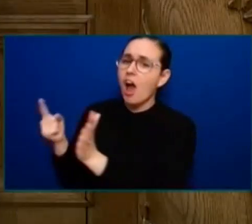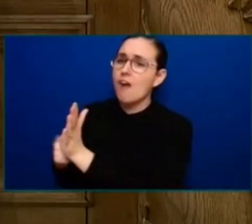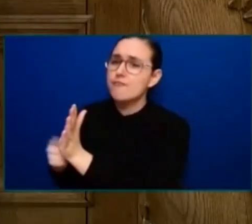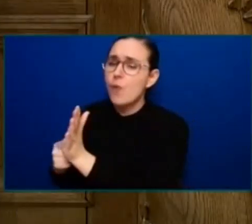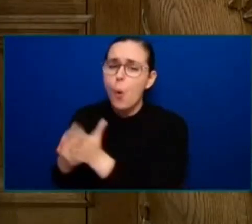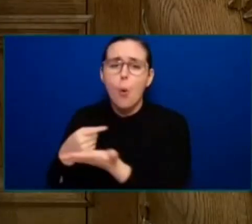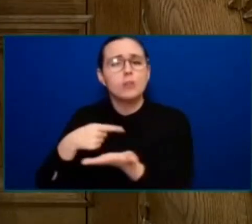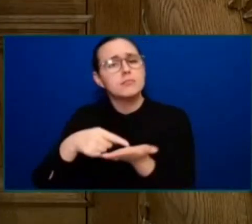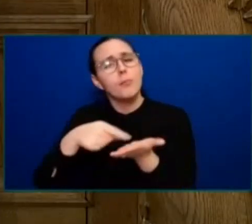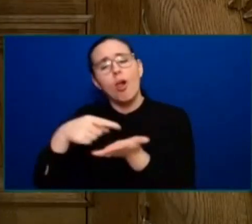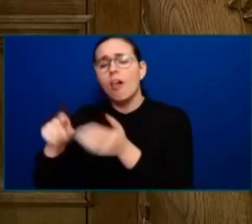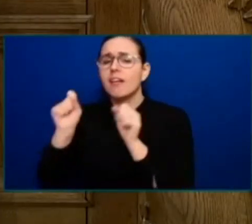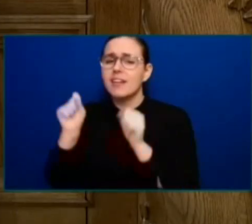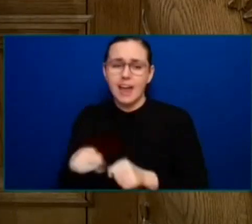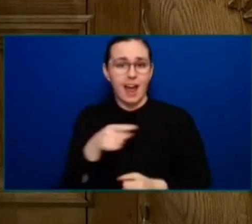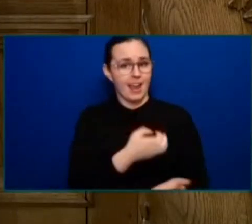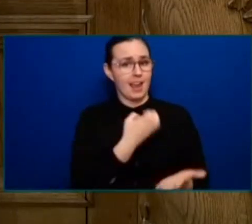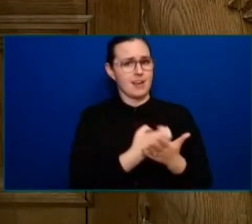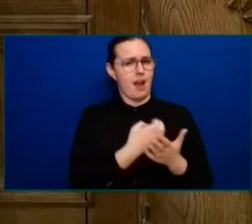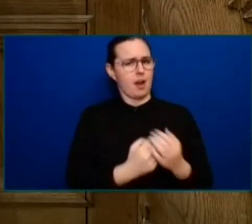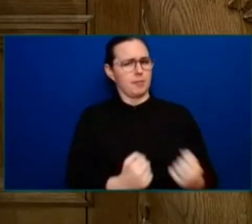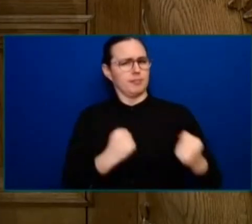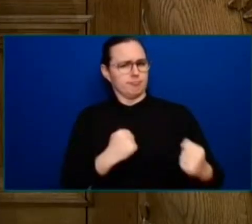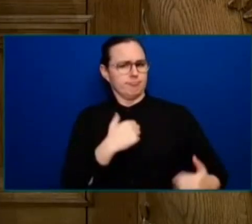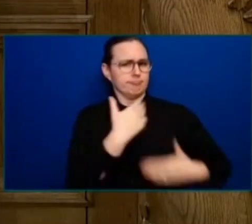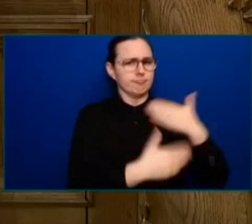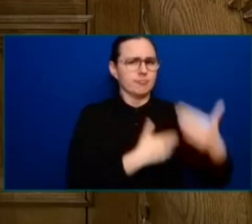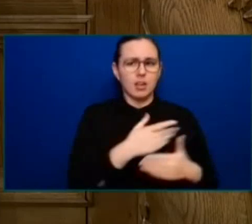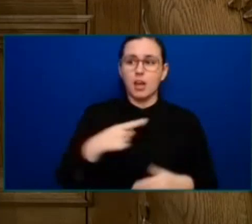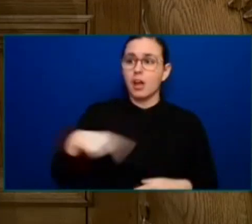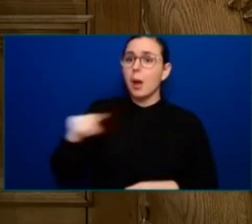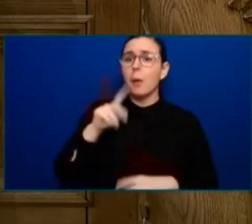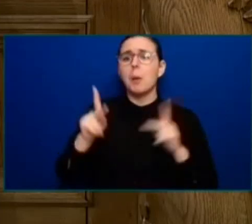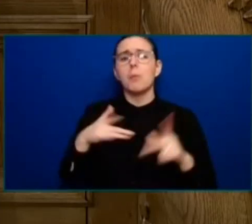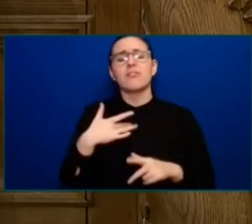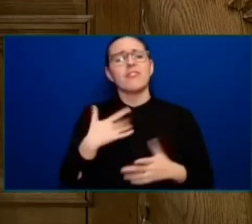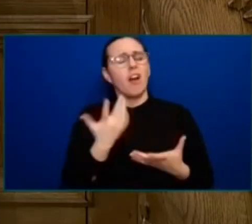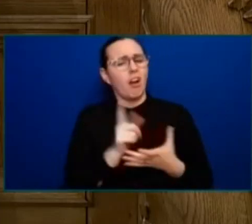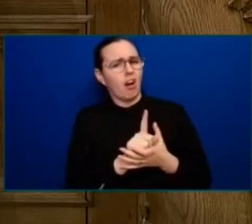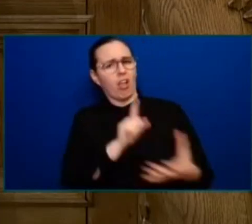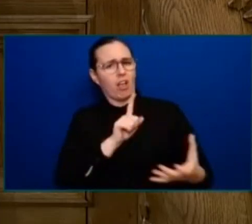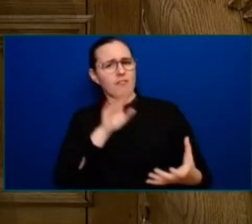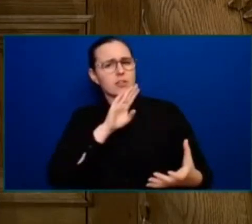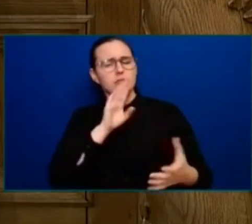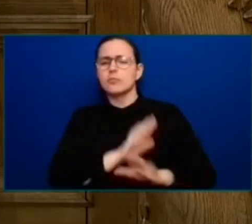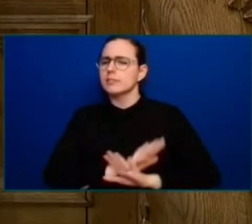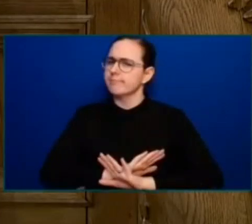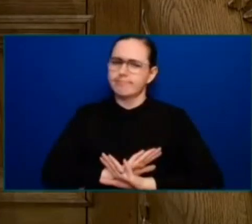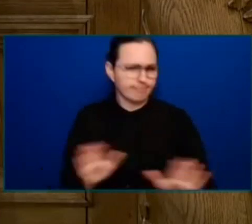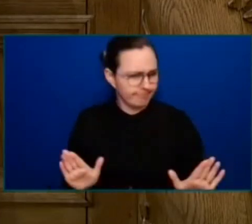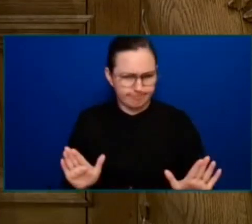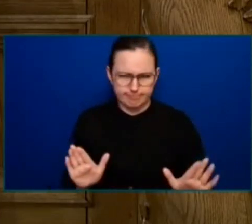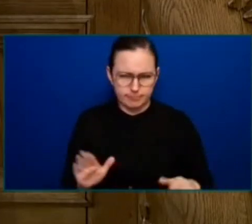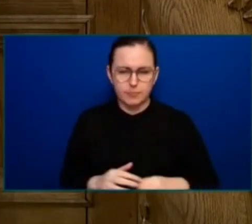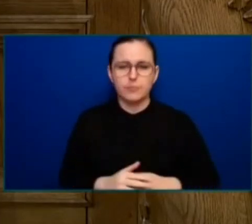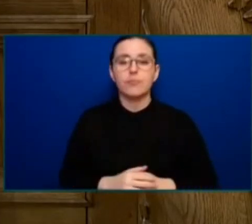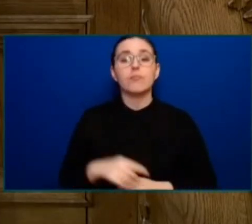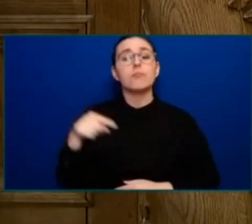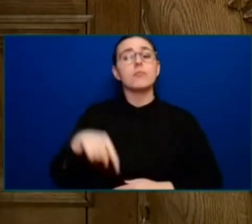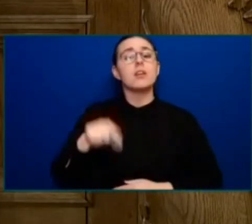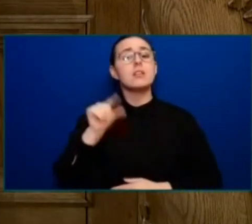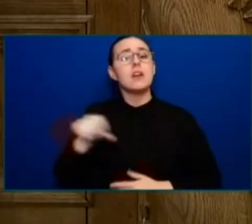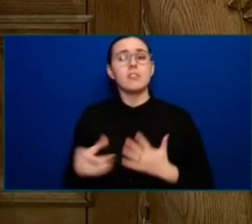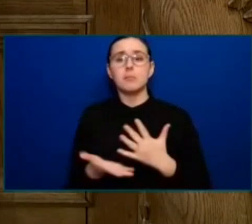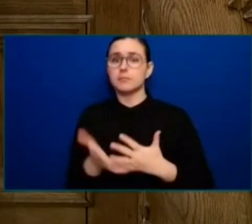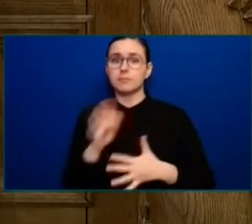months ahead, your government's top priority will continue to be keeping people healthy and safe through the rest of the pandemic.